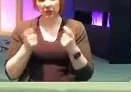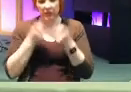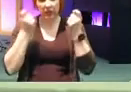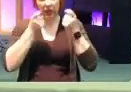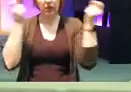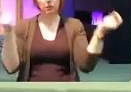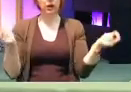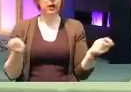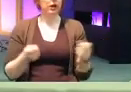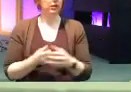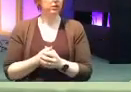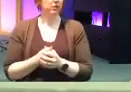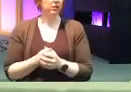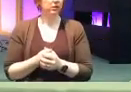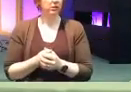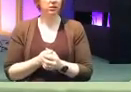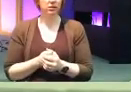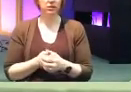celebrate them.